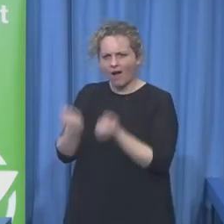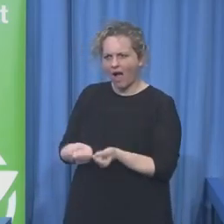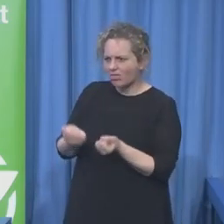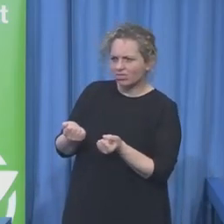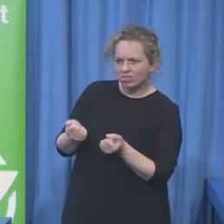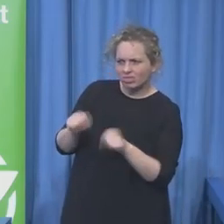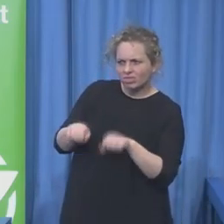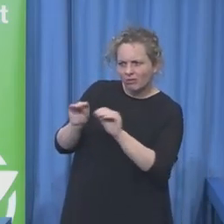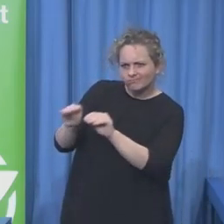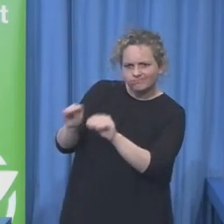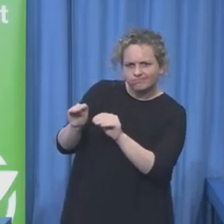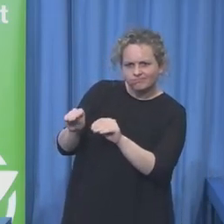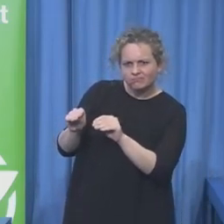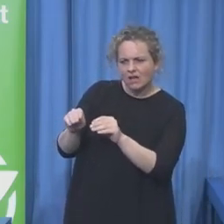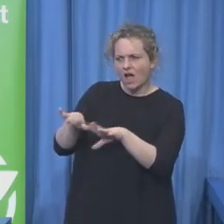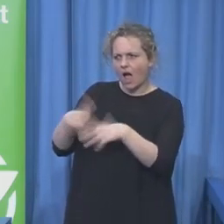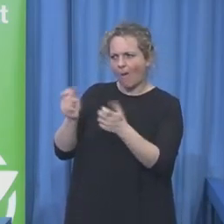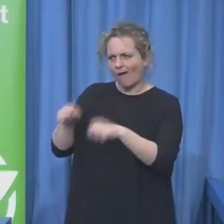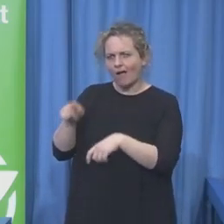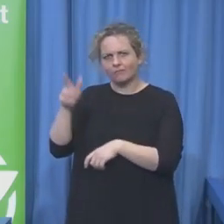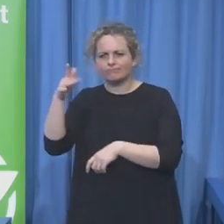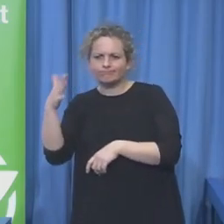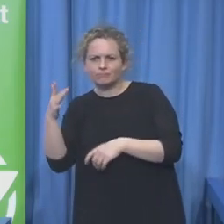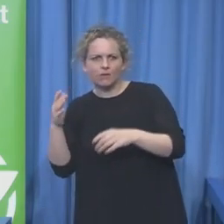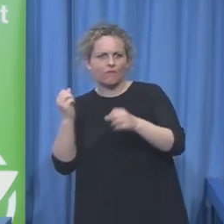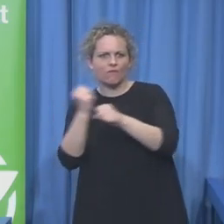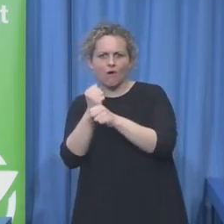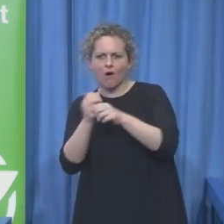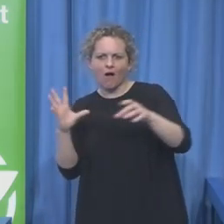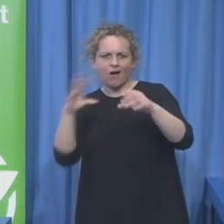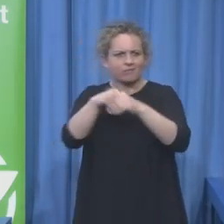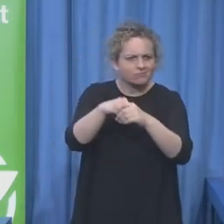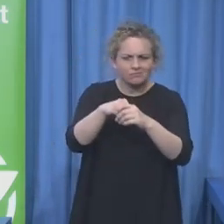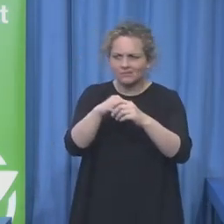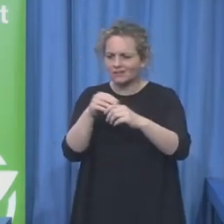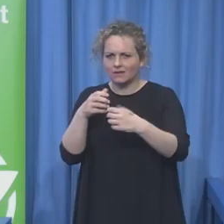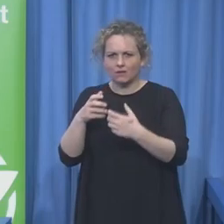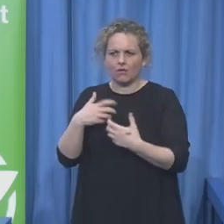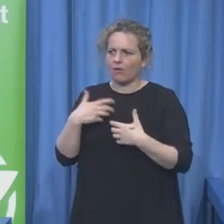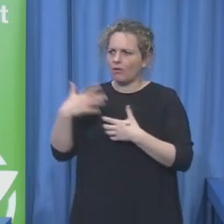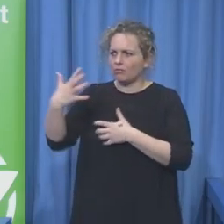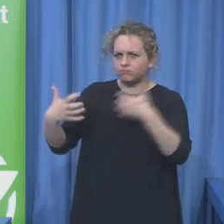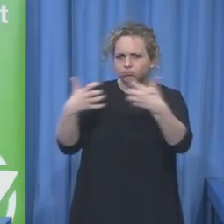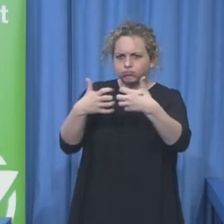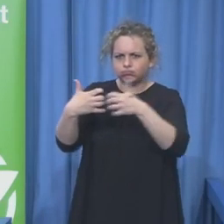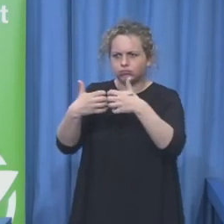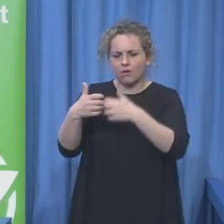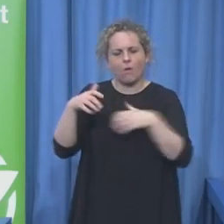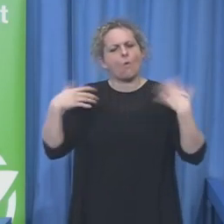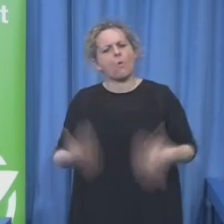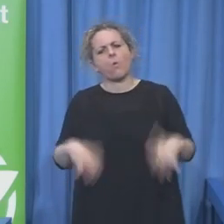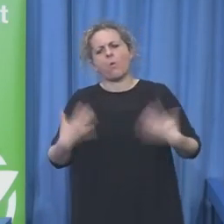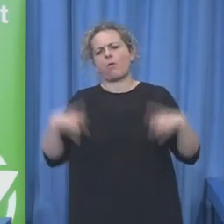to these people, not just to pretend they spend their time. So we created two